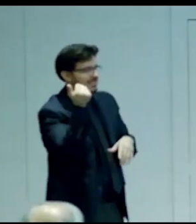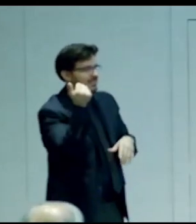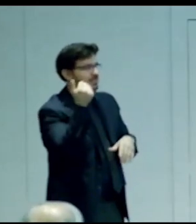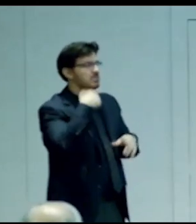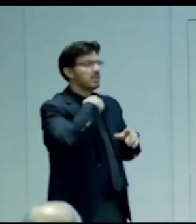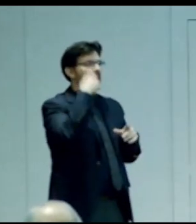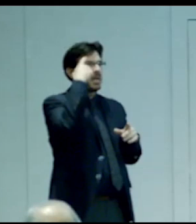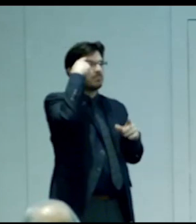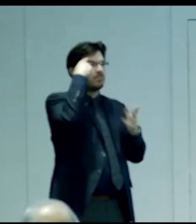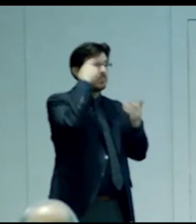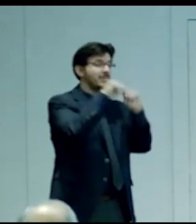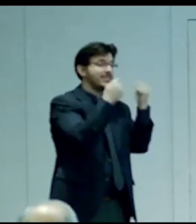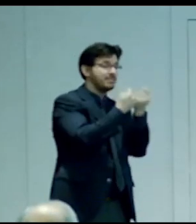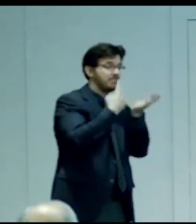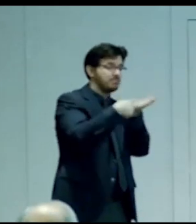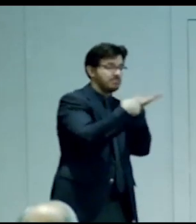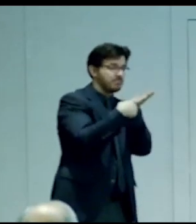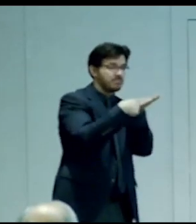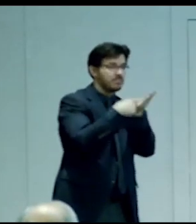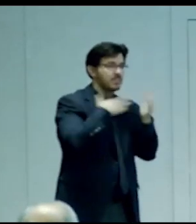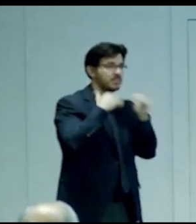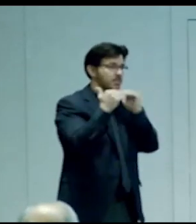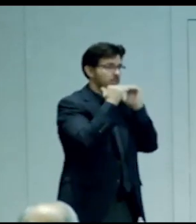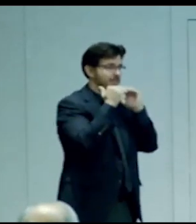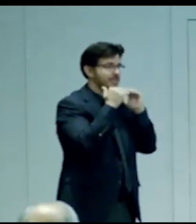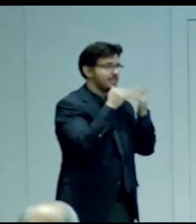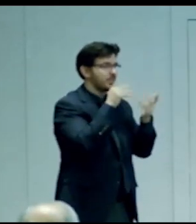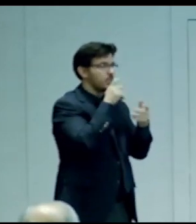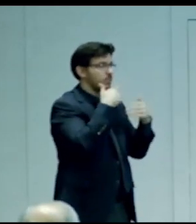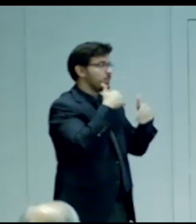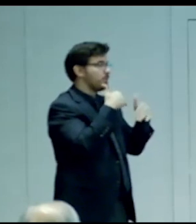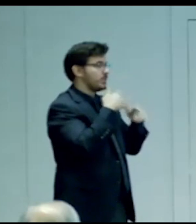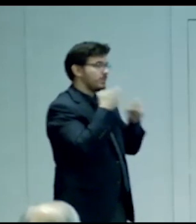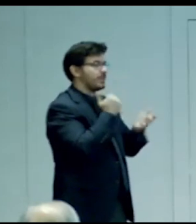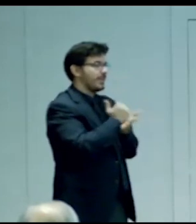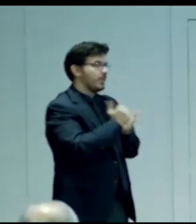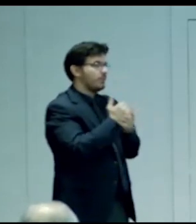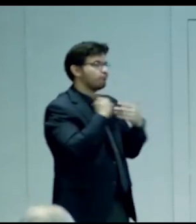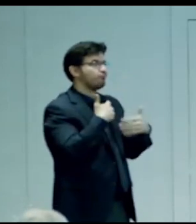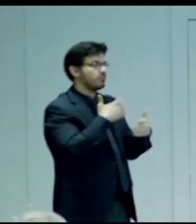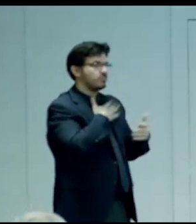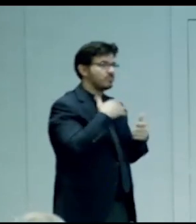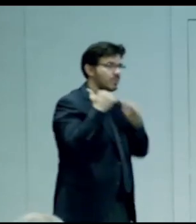up with the idea, my colleagues who play a major role in this and my students,